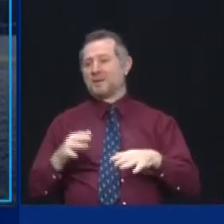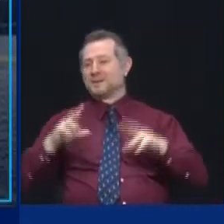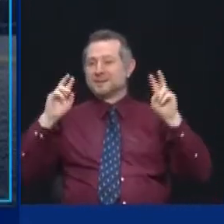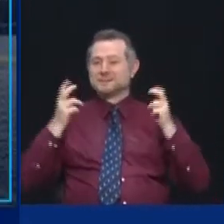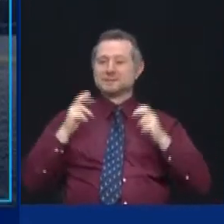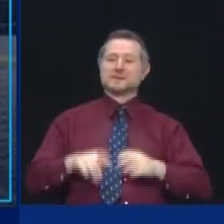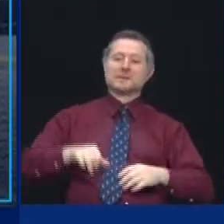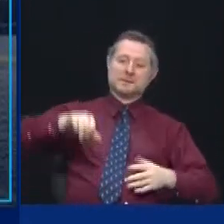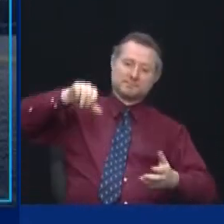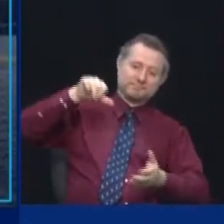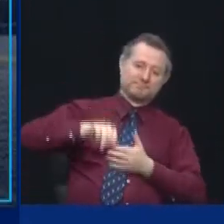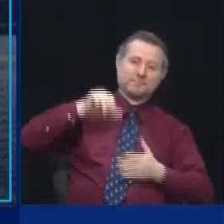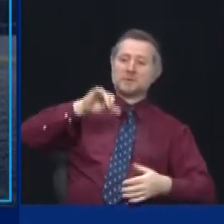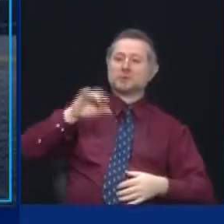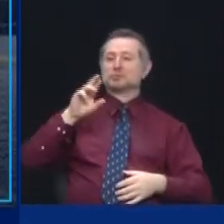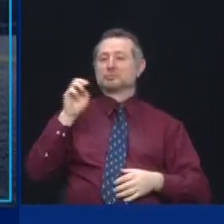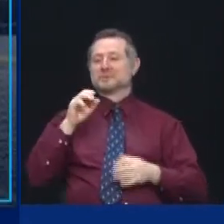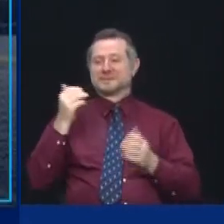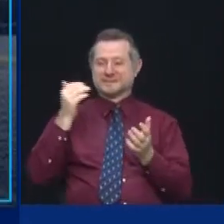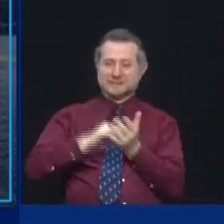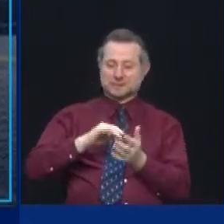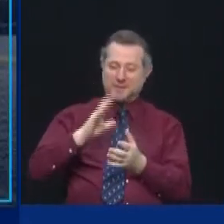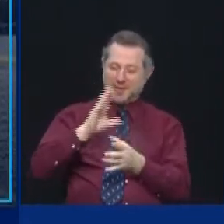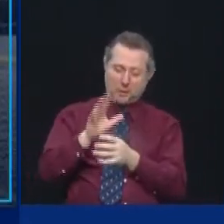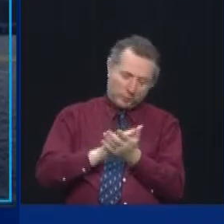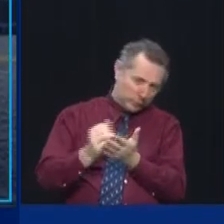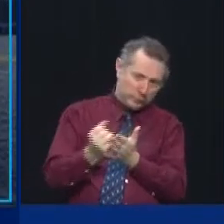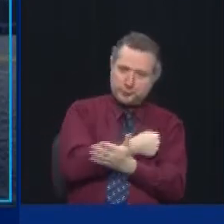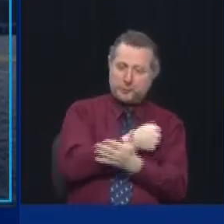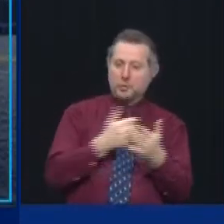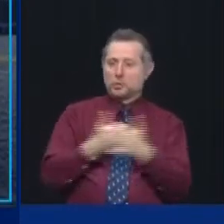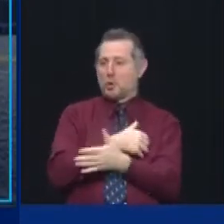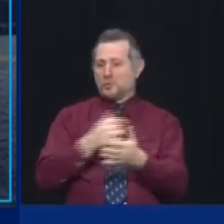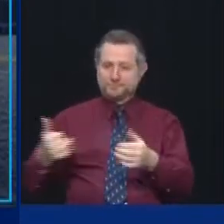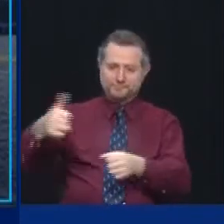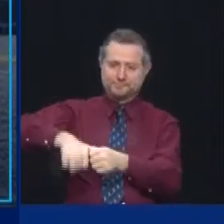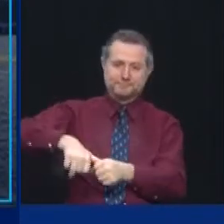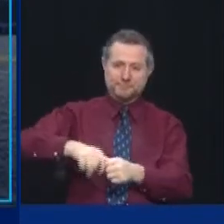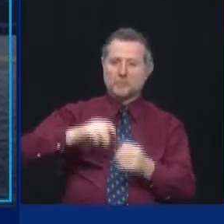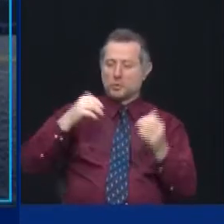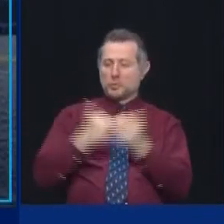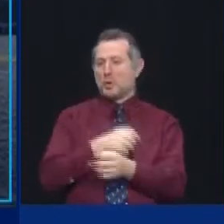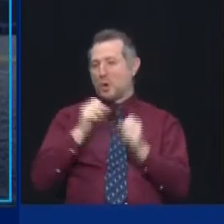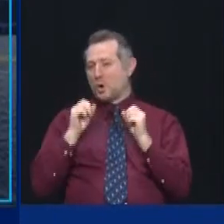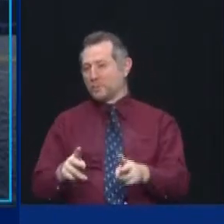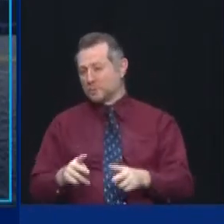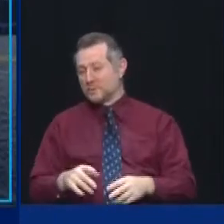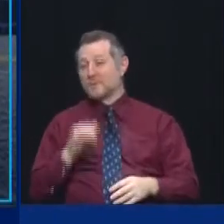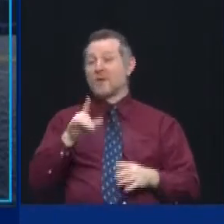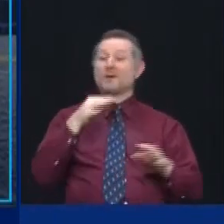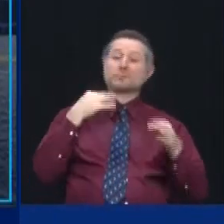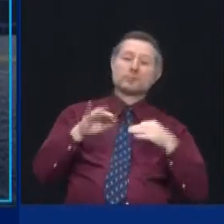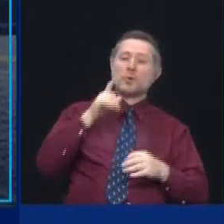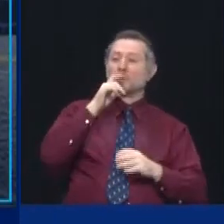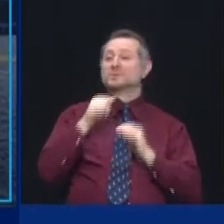happen. Let's give another round of applause to the National Guard and to Alan Steele and all the people,